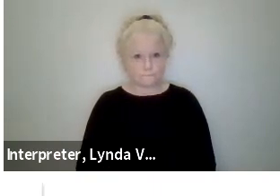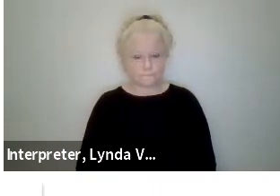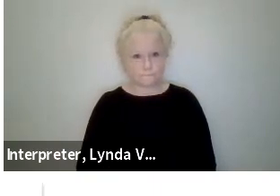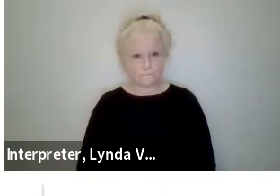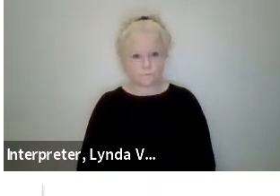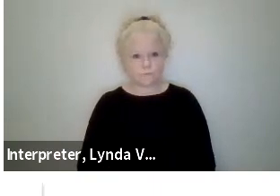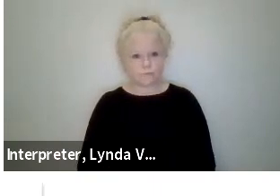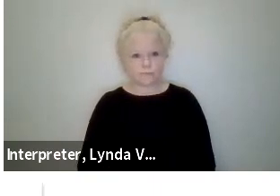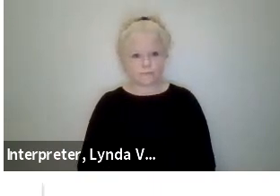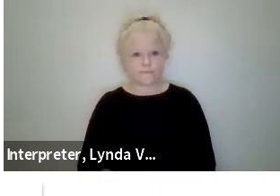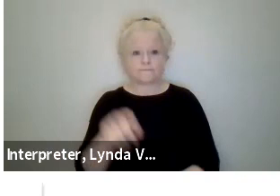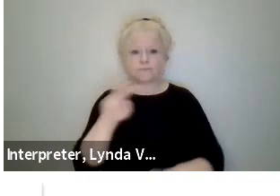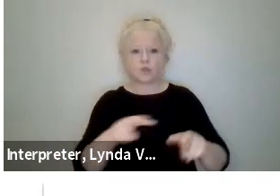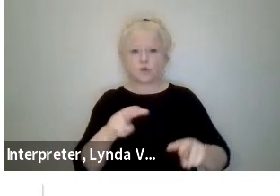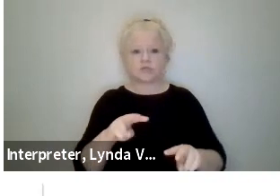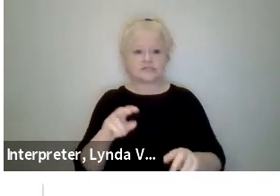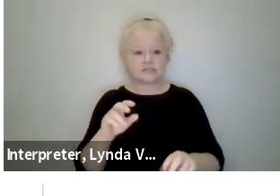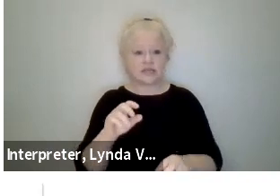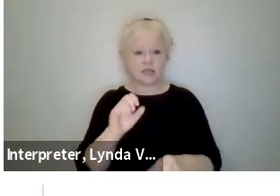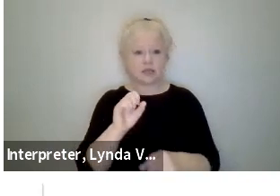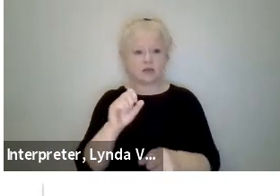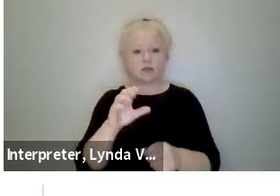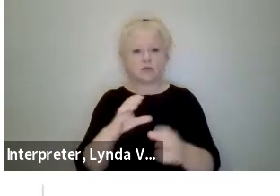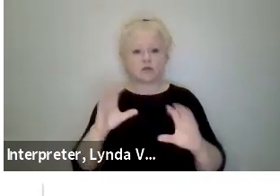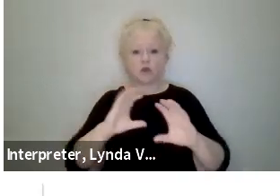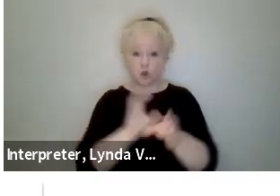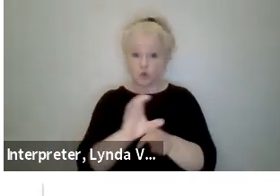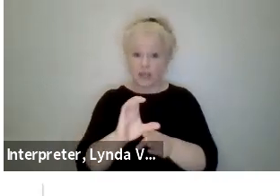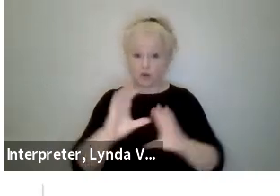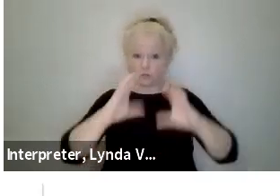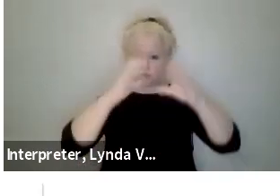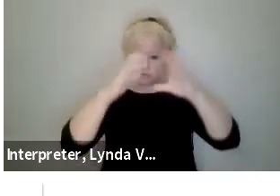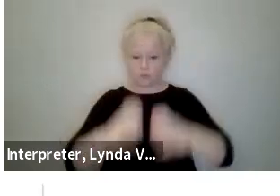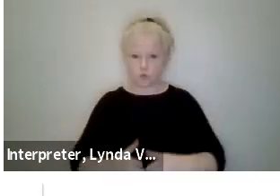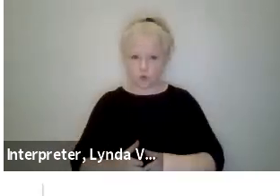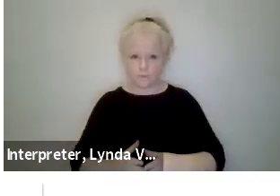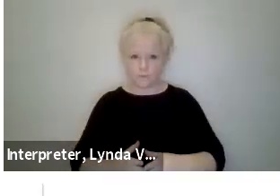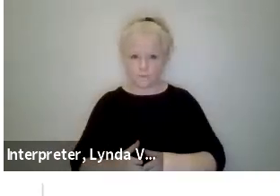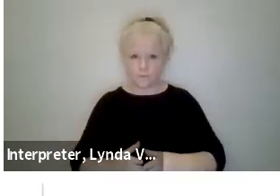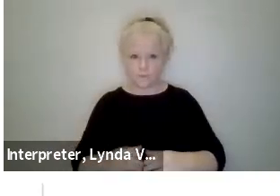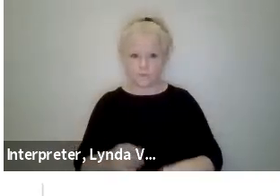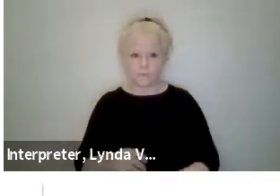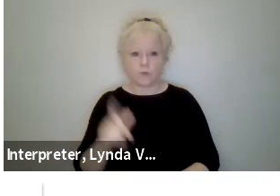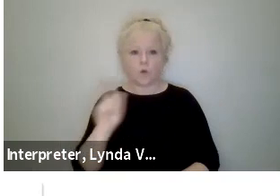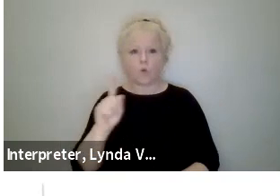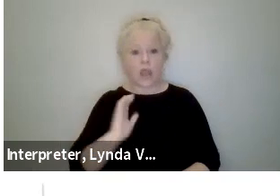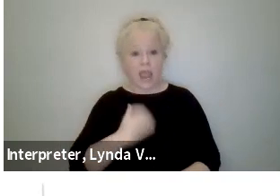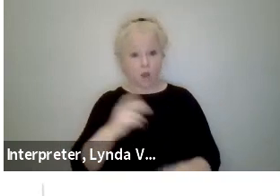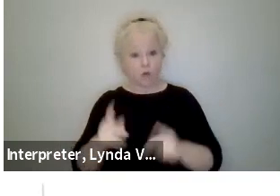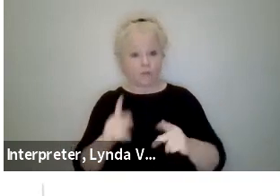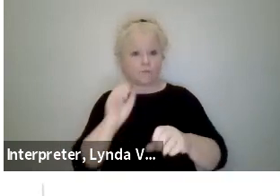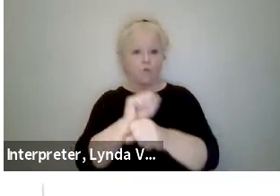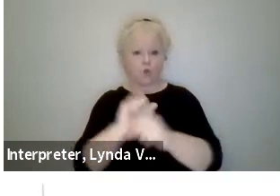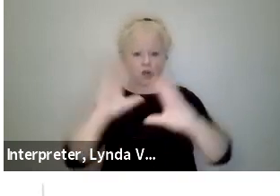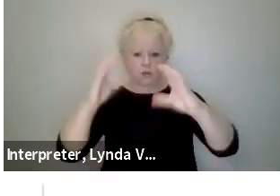So this is a look at the occupational career clusters in which our folks are employed. You can see